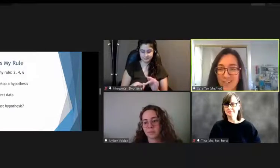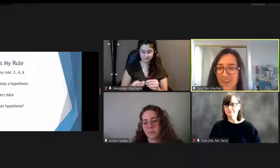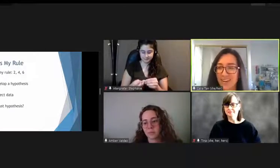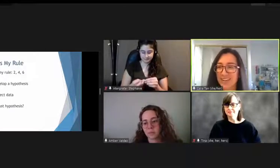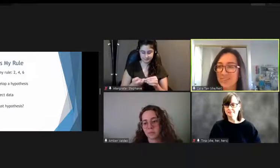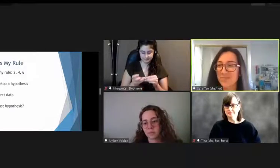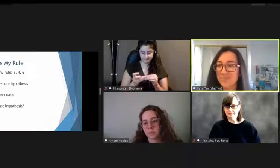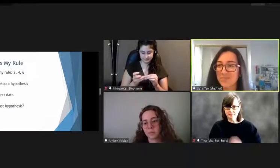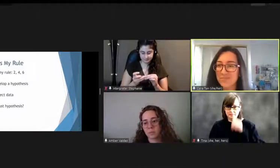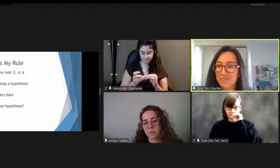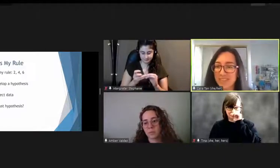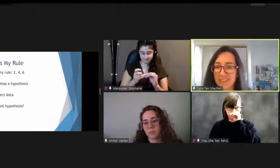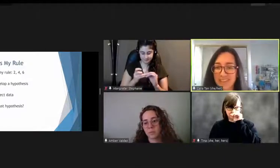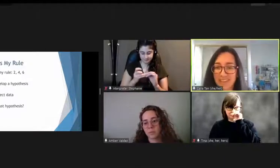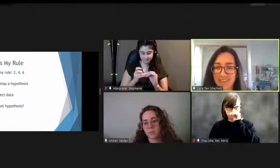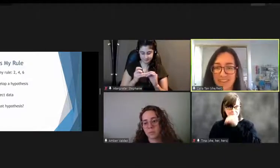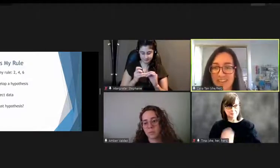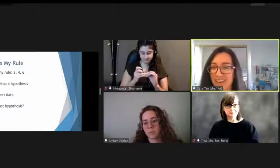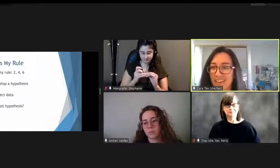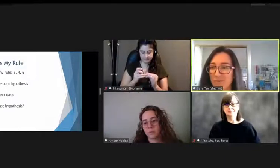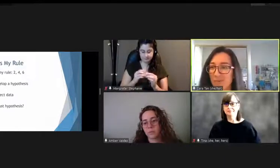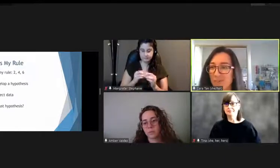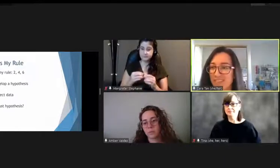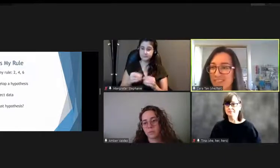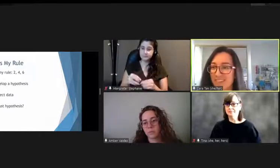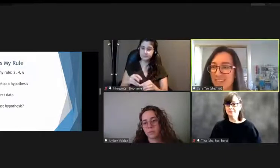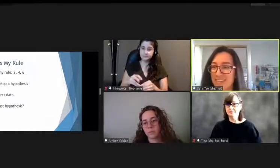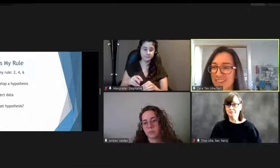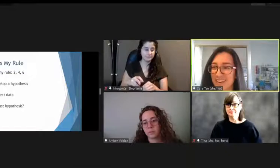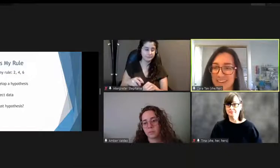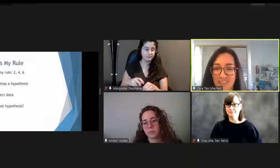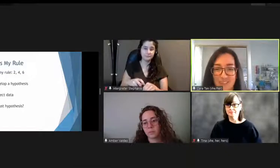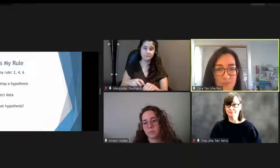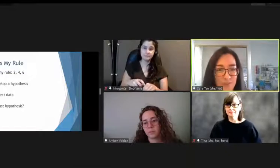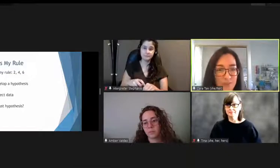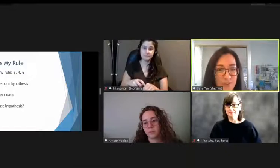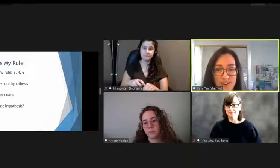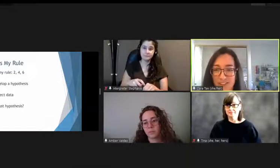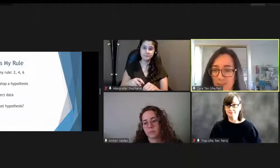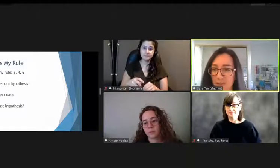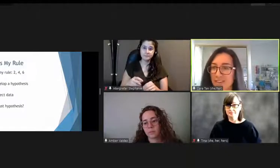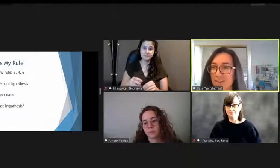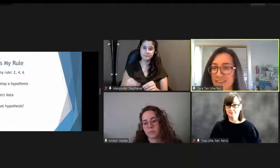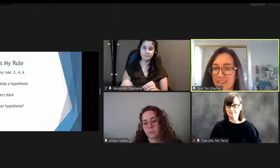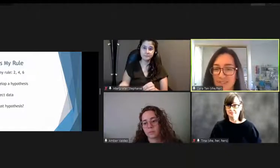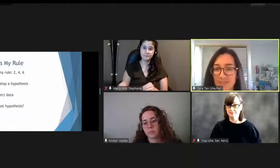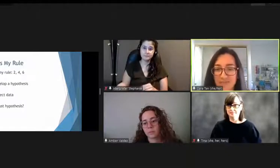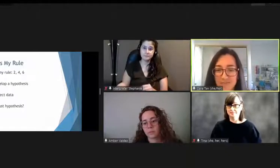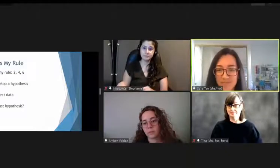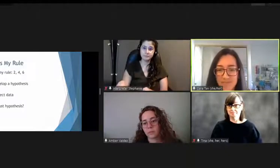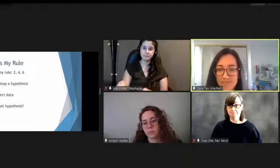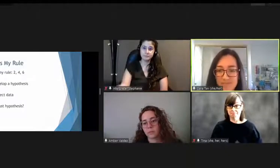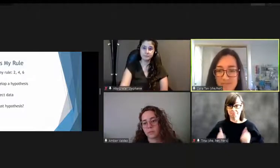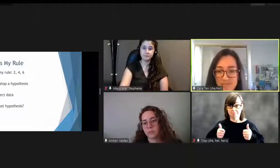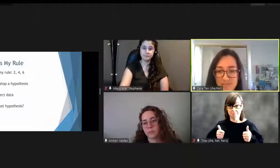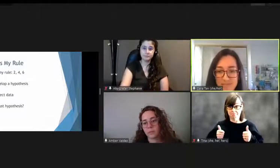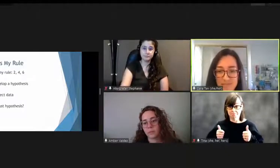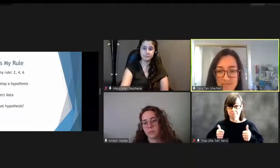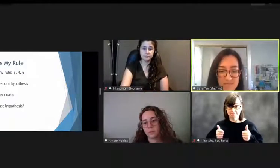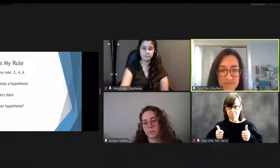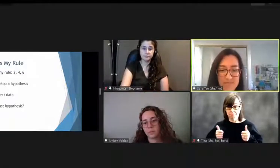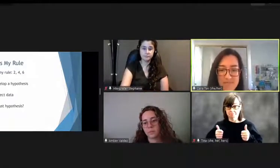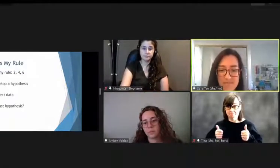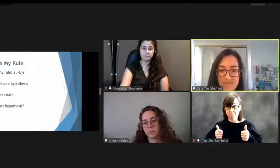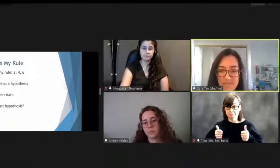All right. Any last minute ones? I can give any last minute data here.